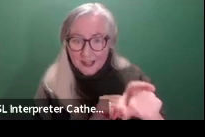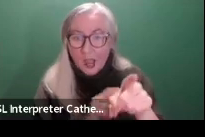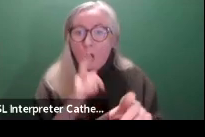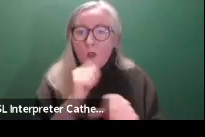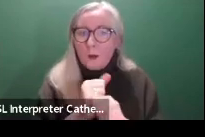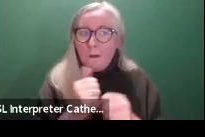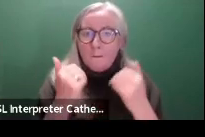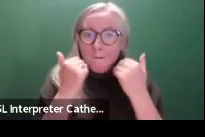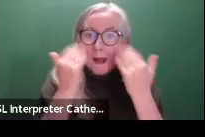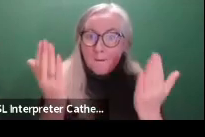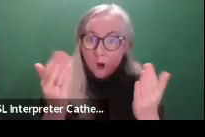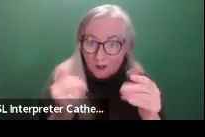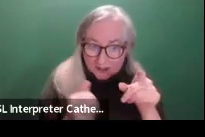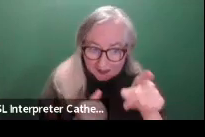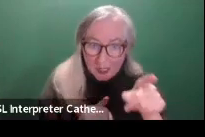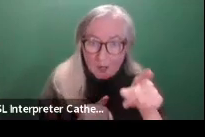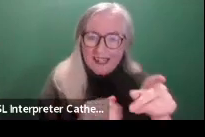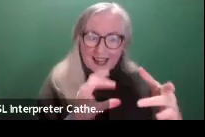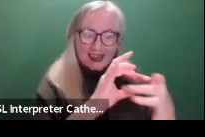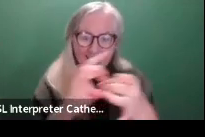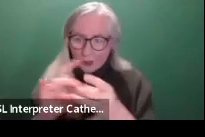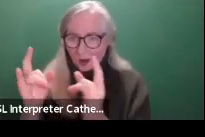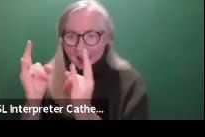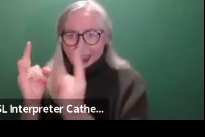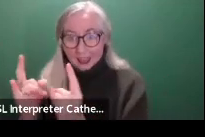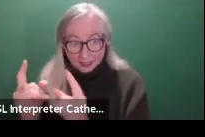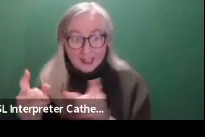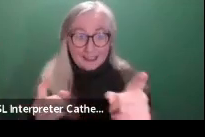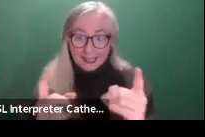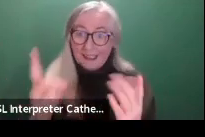menopause again, but it's in relation to health that they've published.